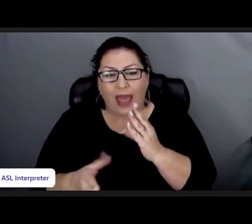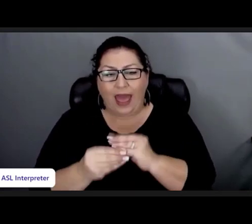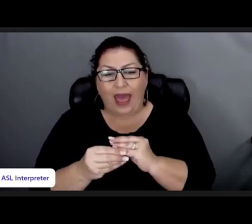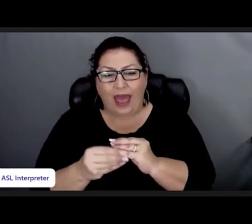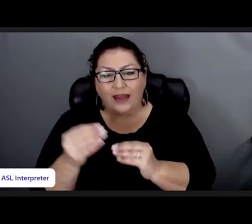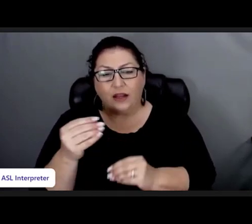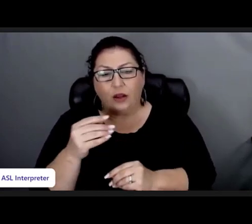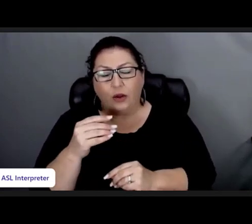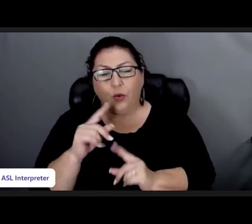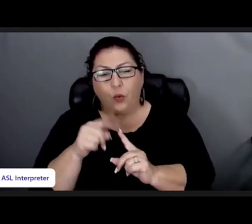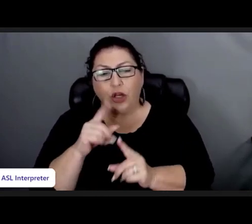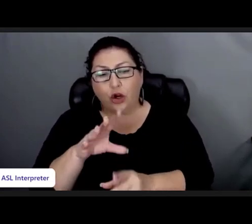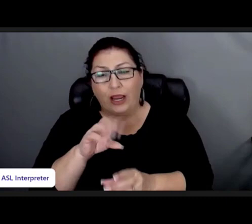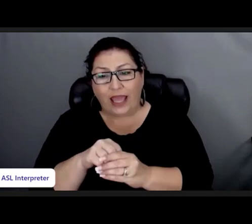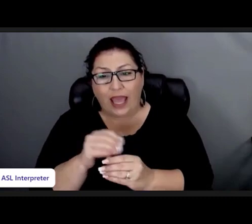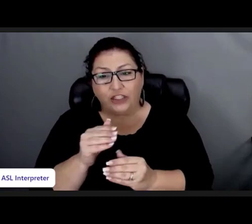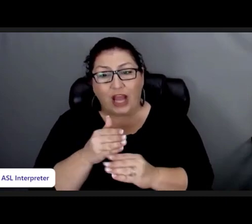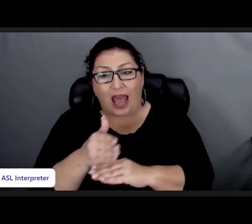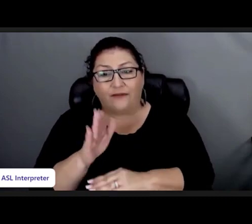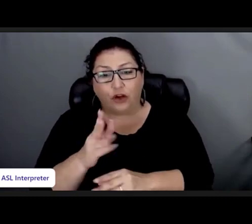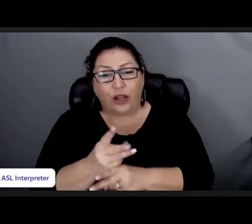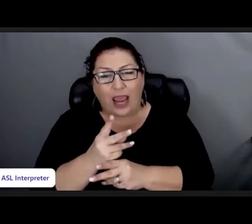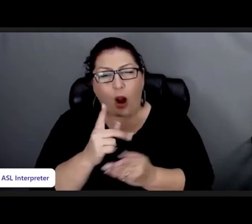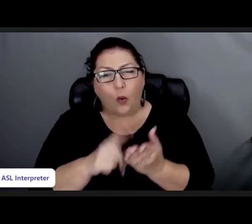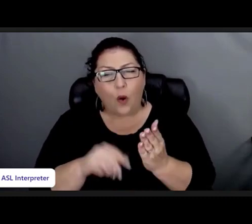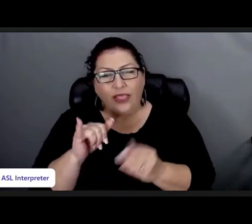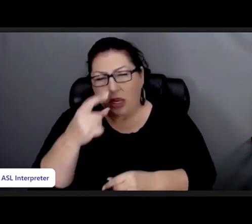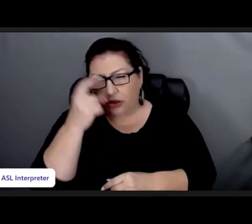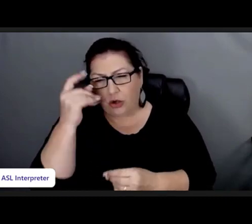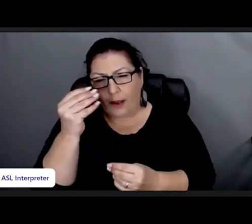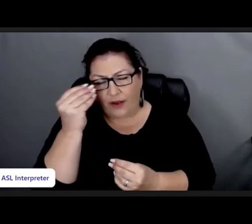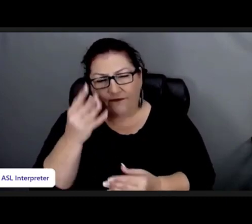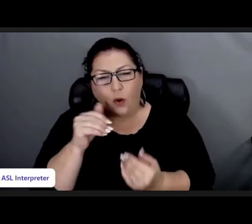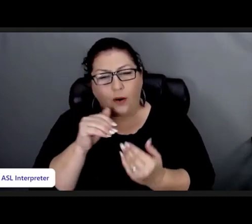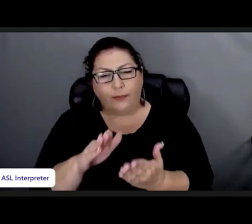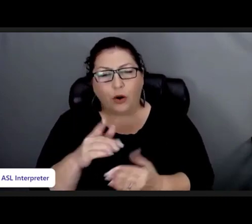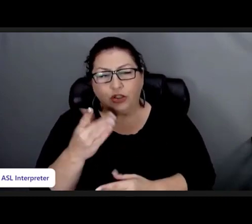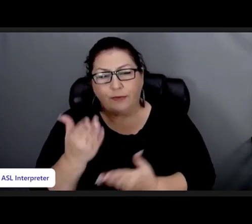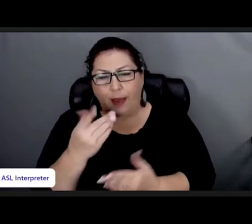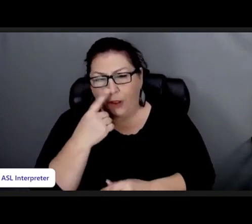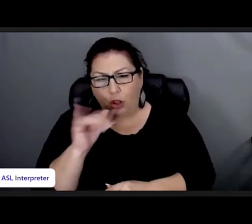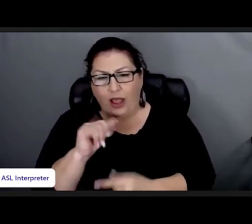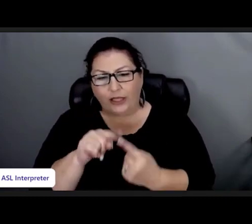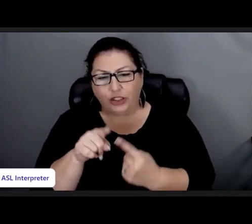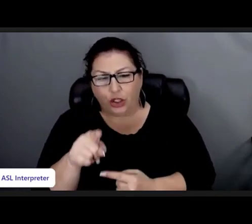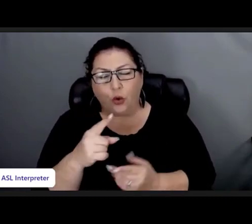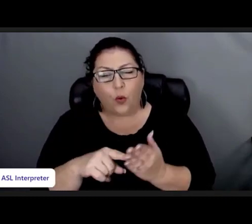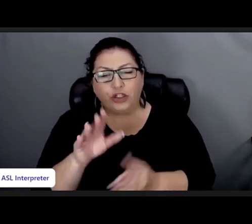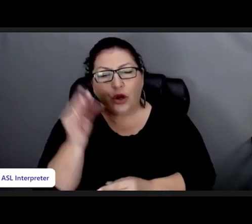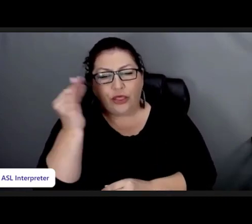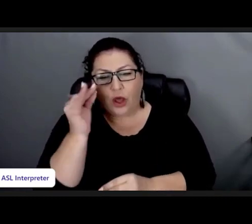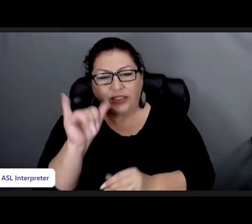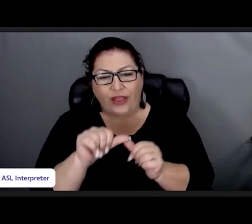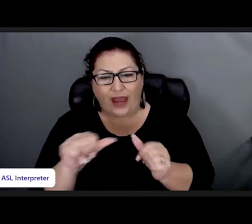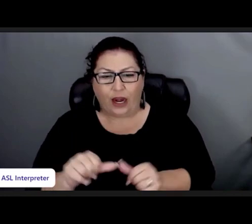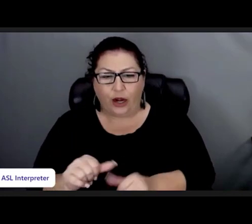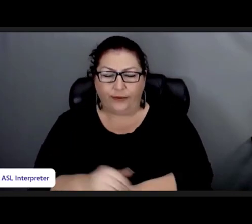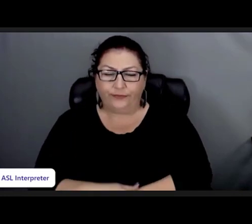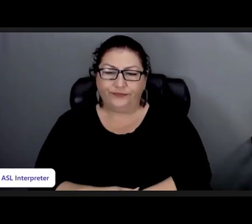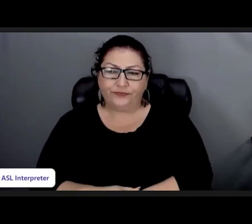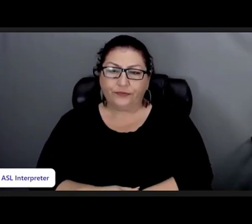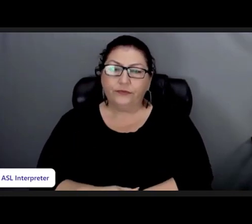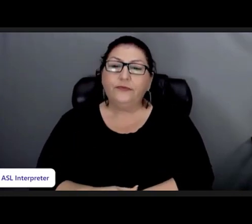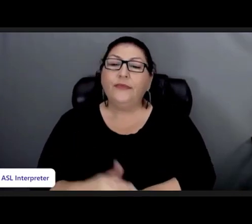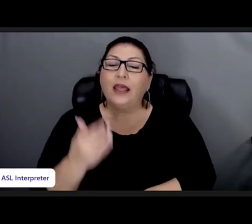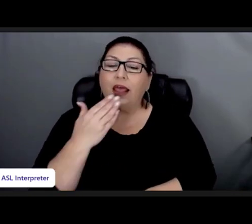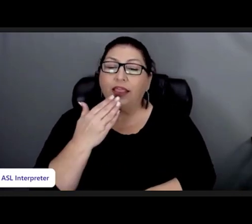engaged beyond your care, what that trauma-informed approach might look like to you, what your thoughts are in that area. Oh, thank